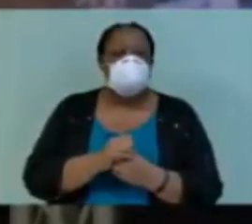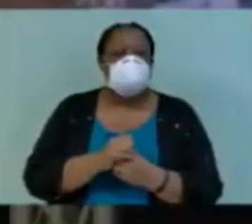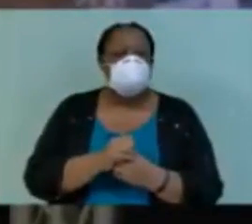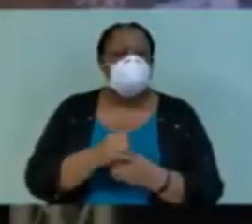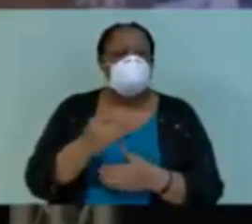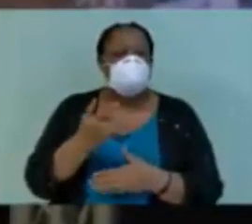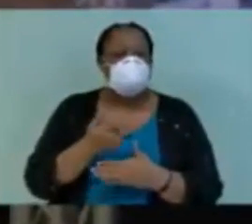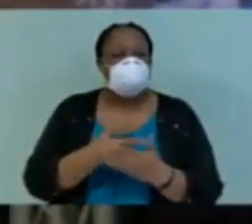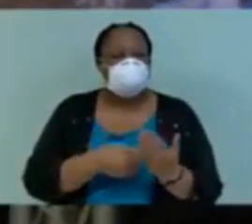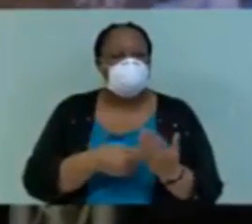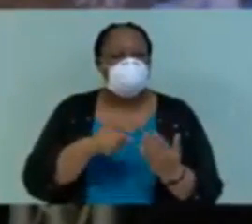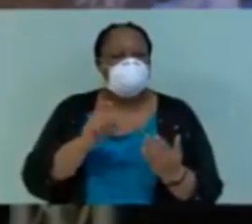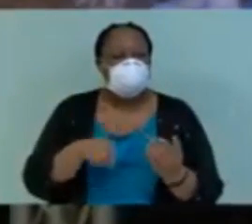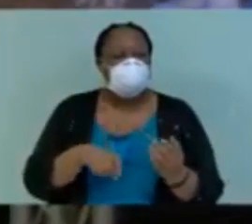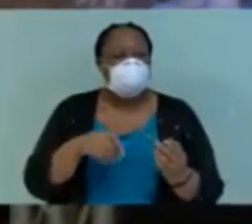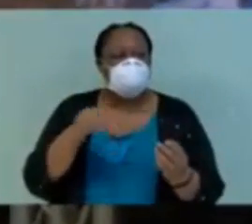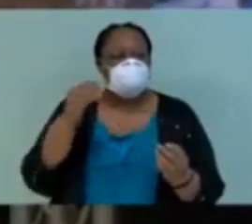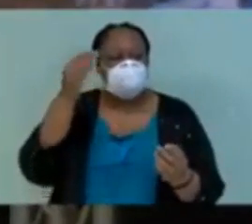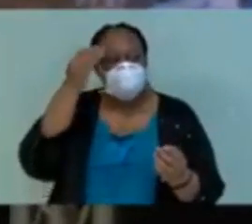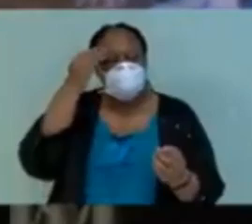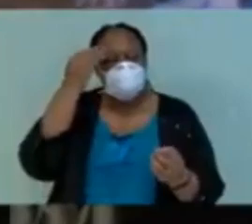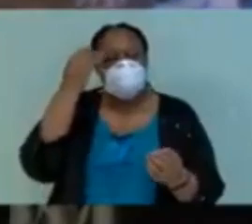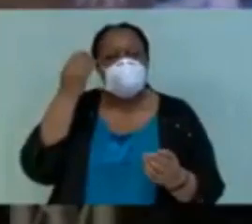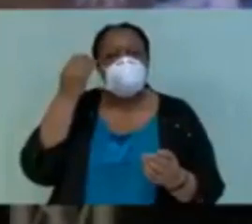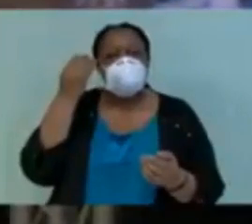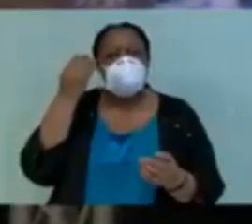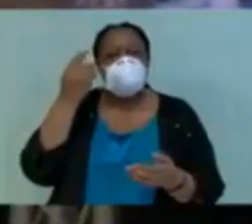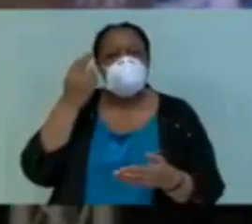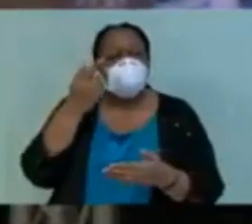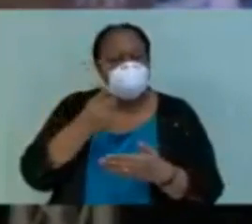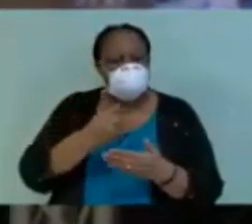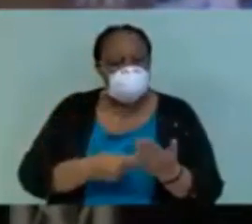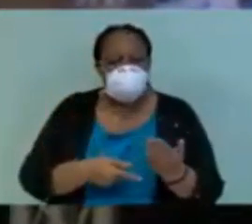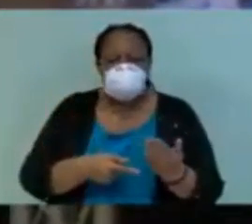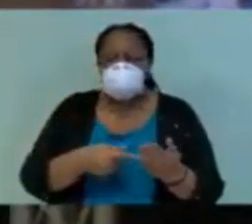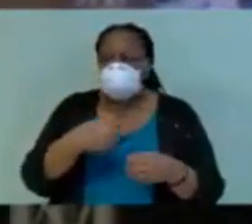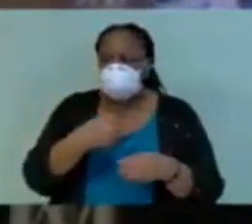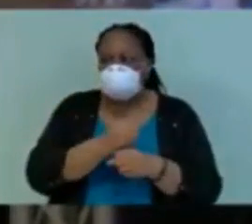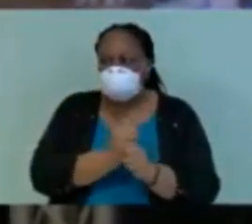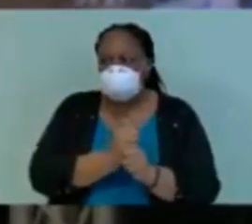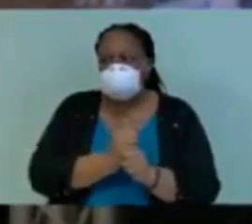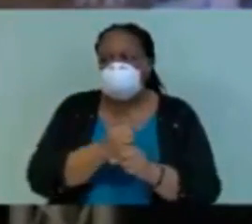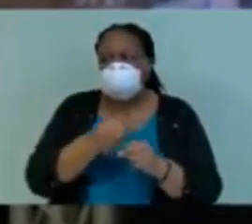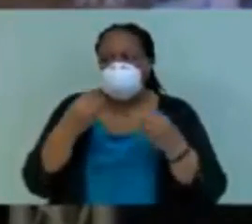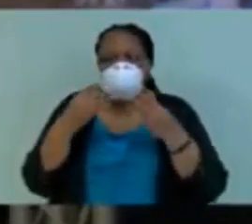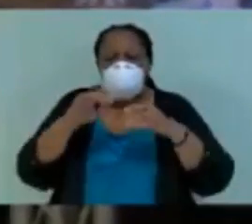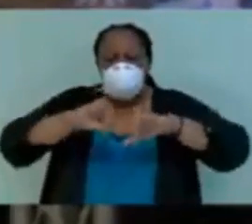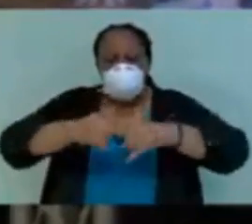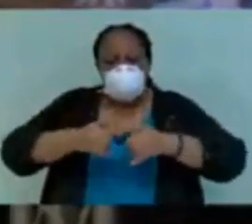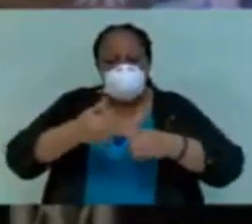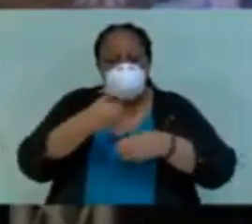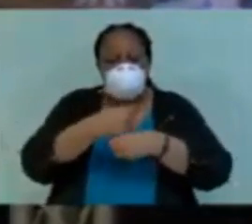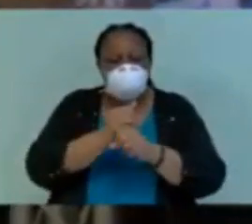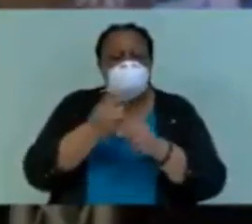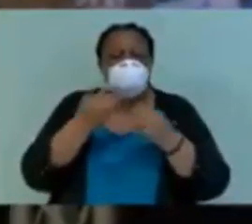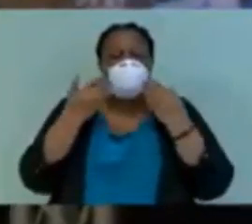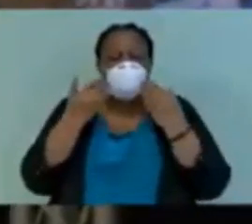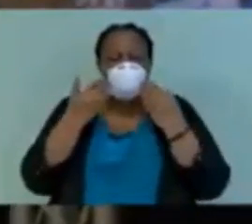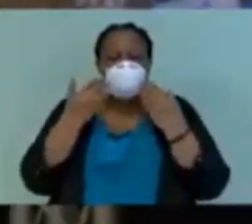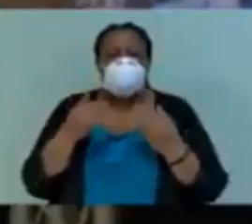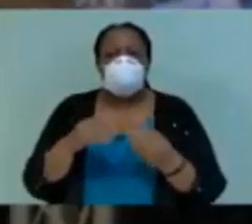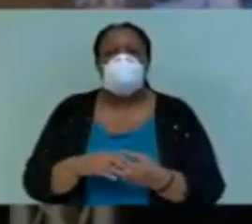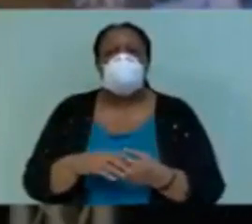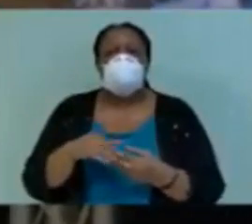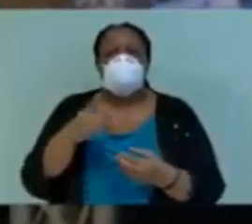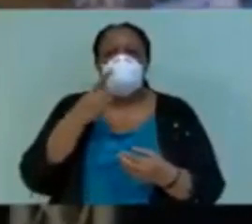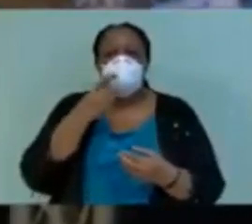individuals from getting COVID-19. B, various people, manufacturers,